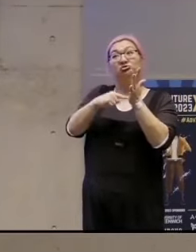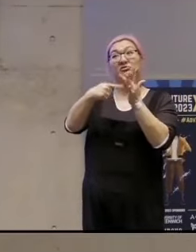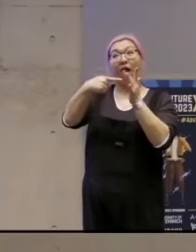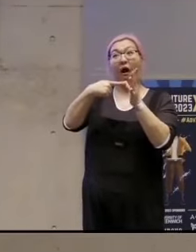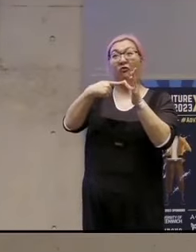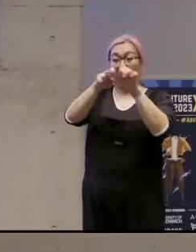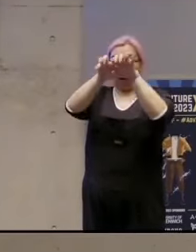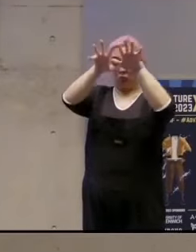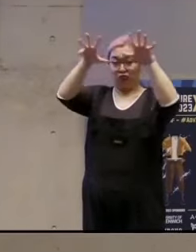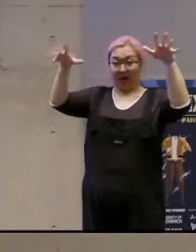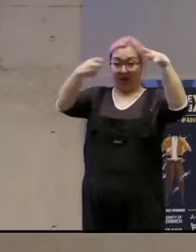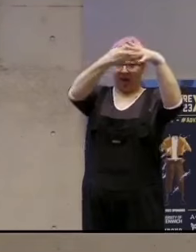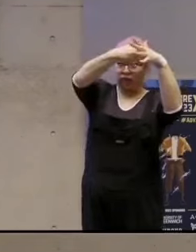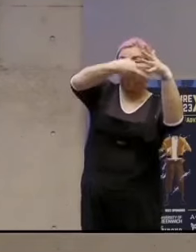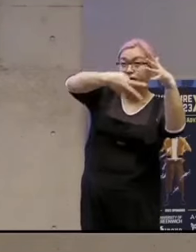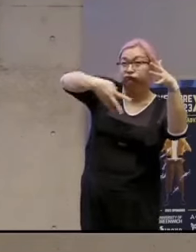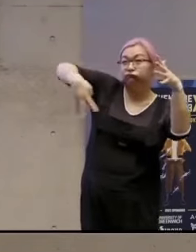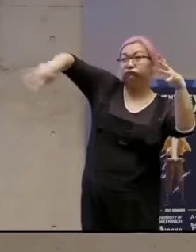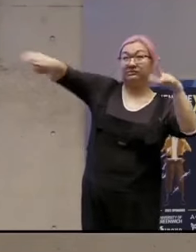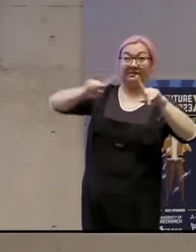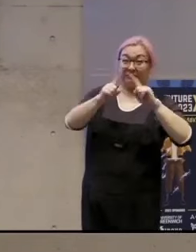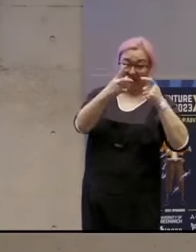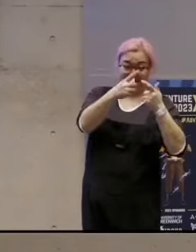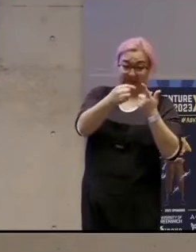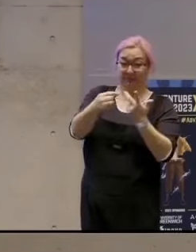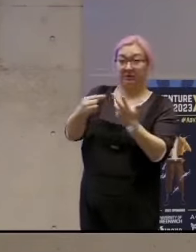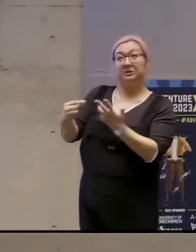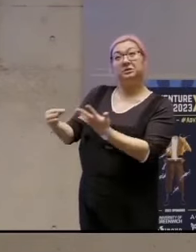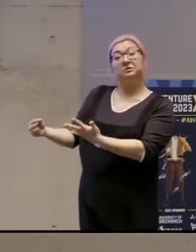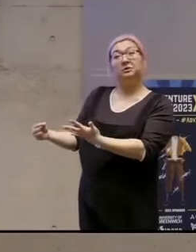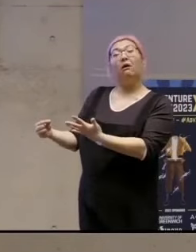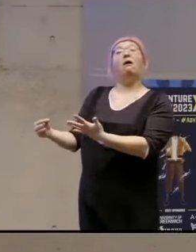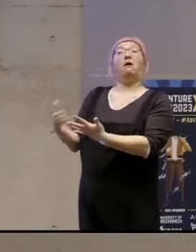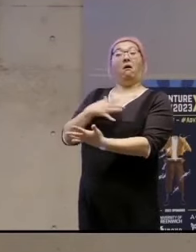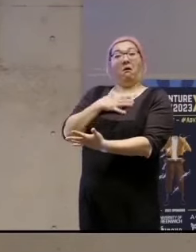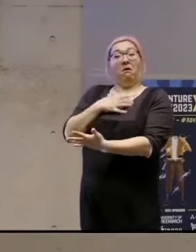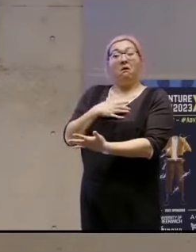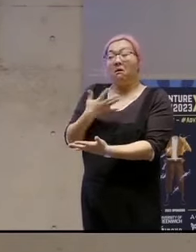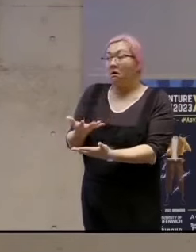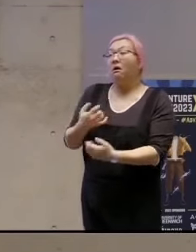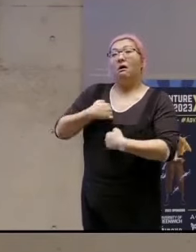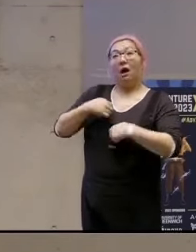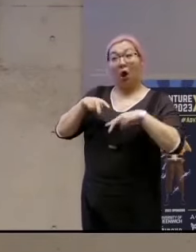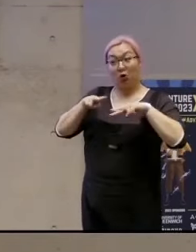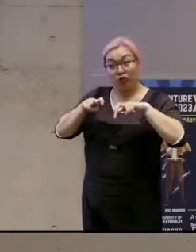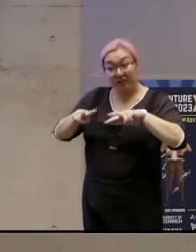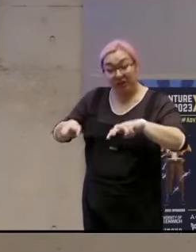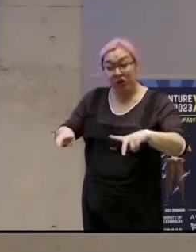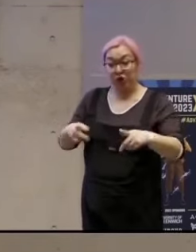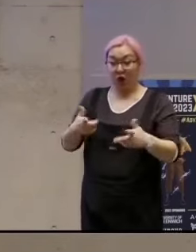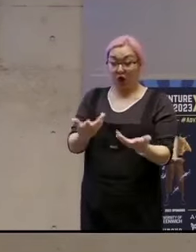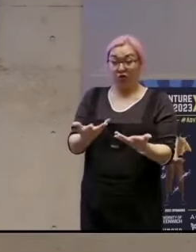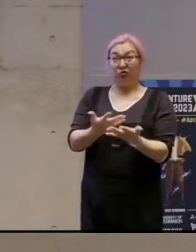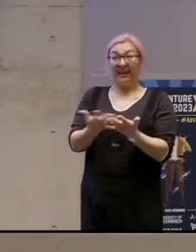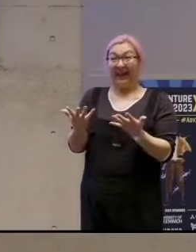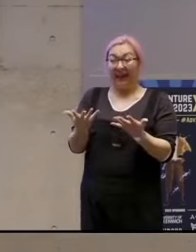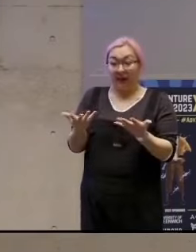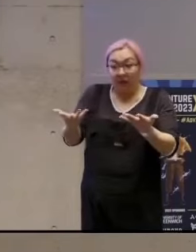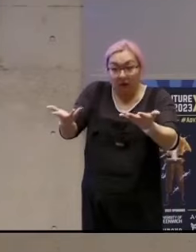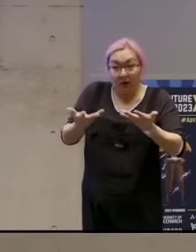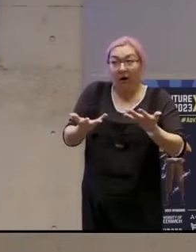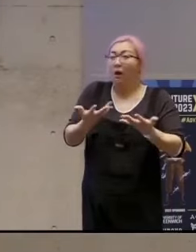different symptoms. And so our research gave us actually lots of ideas for